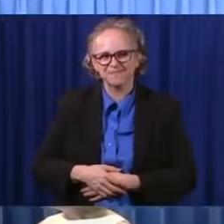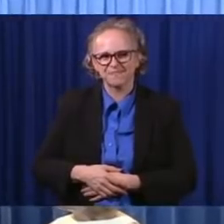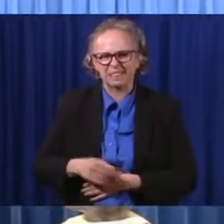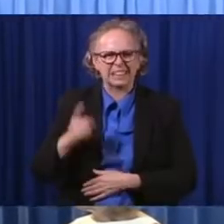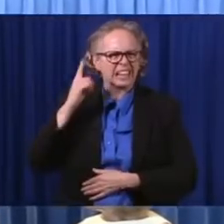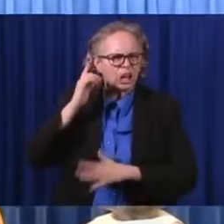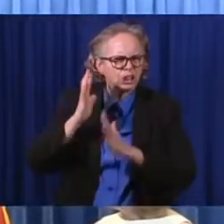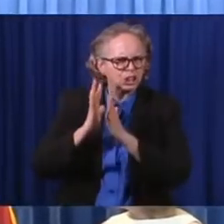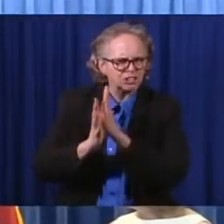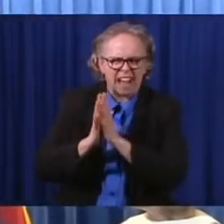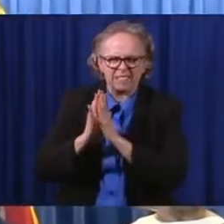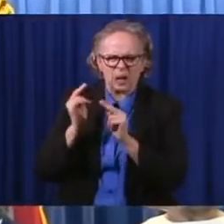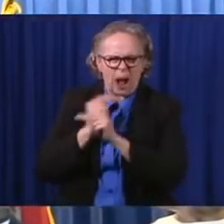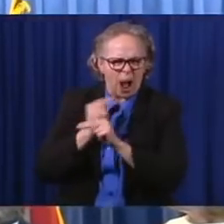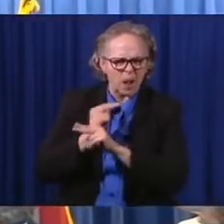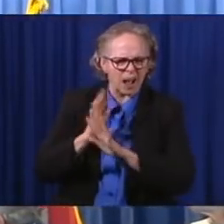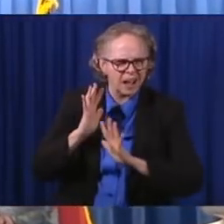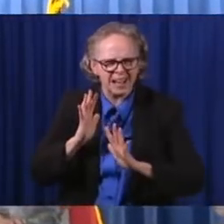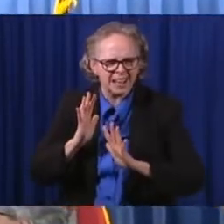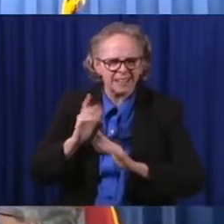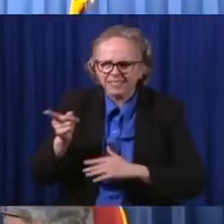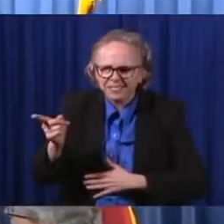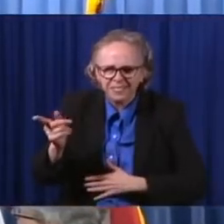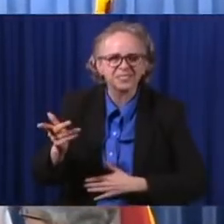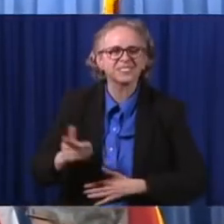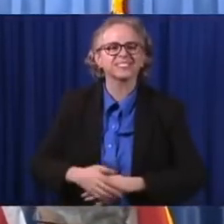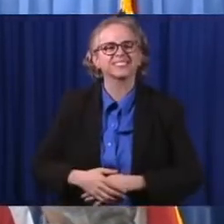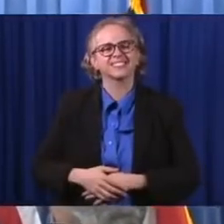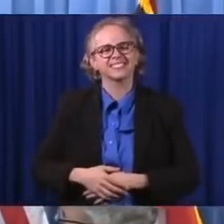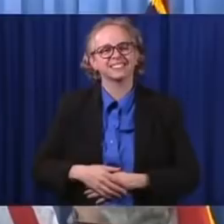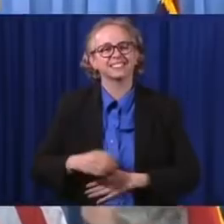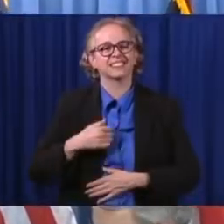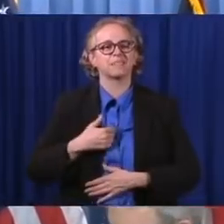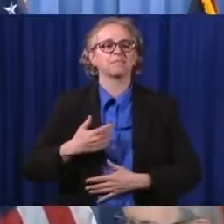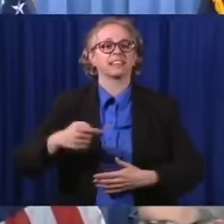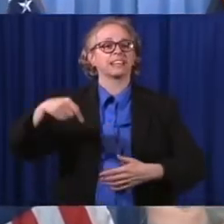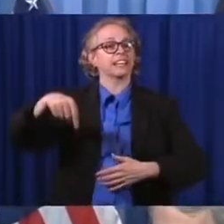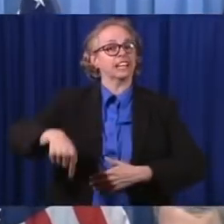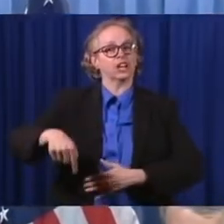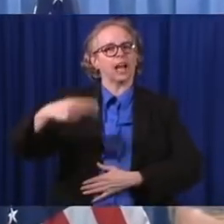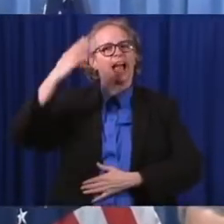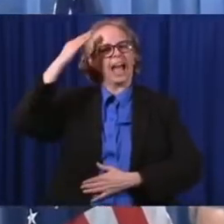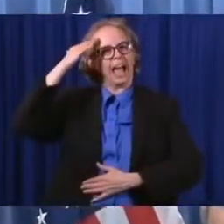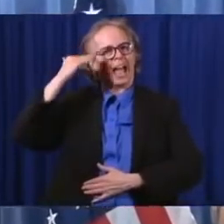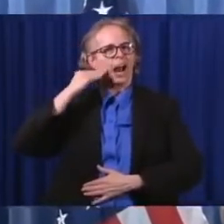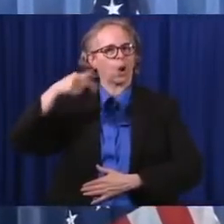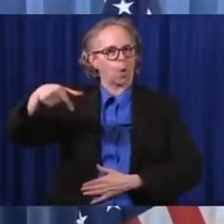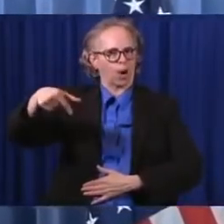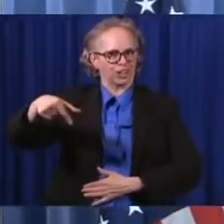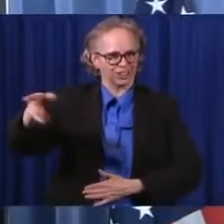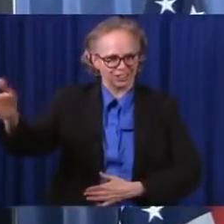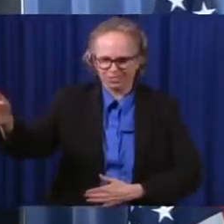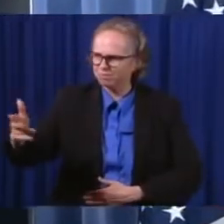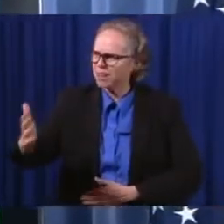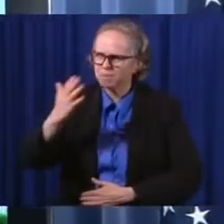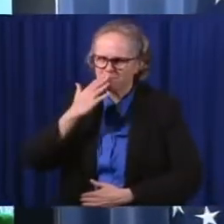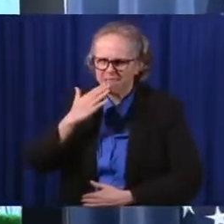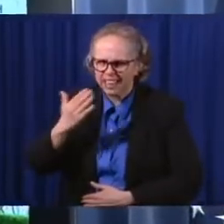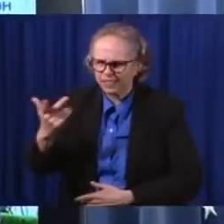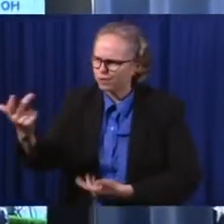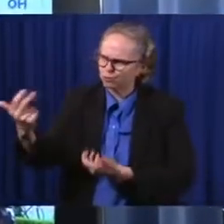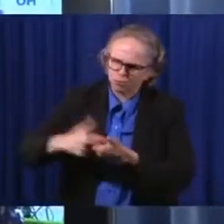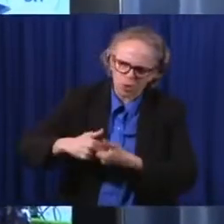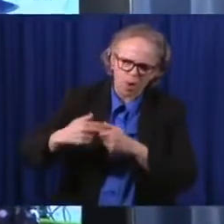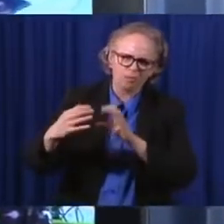Where are you right now, General? Sir, I'm at my headquarters. Well, we appreciate it very much.